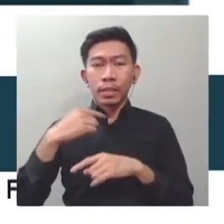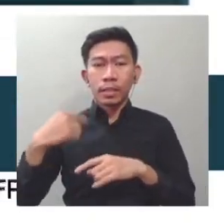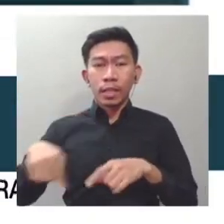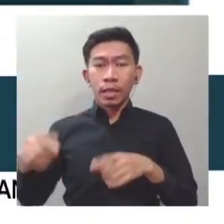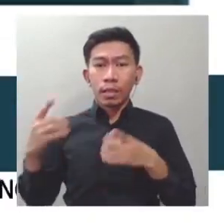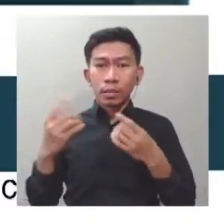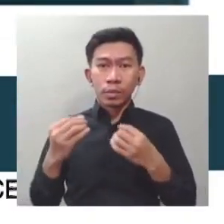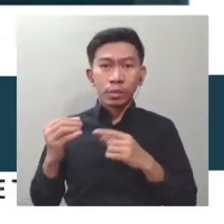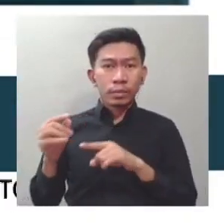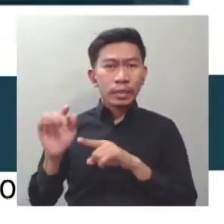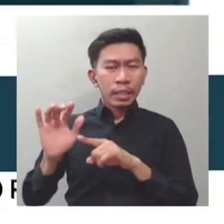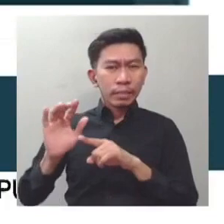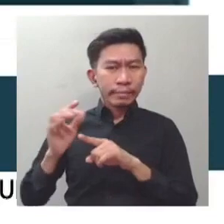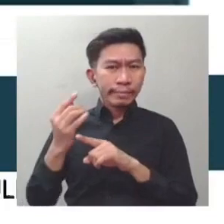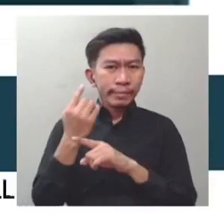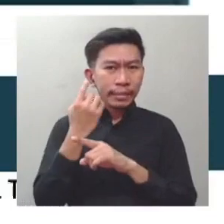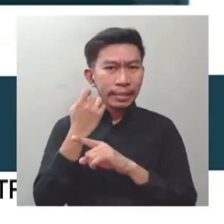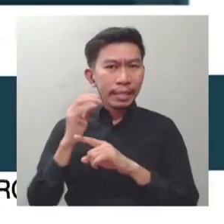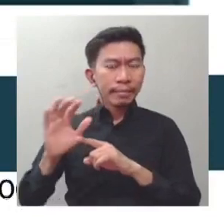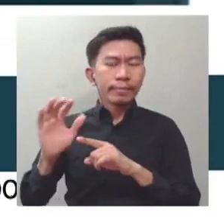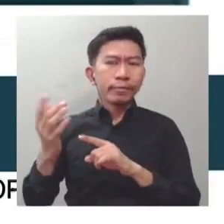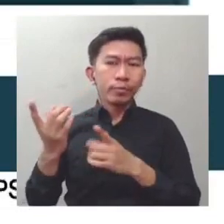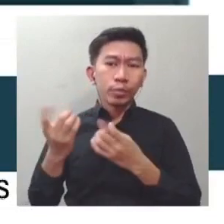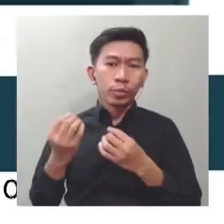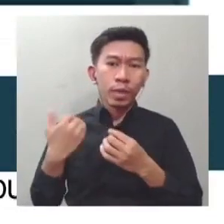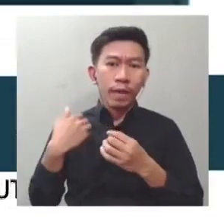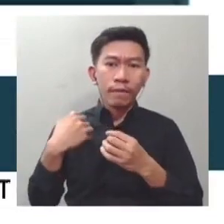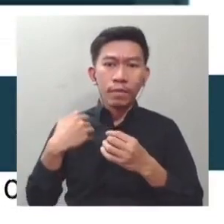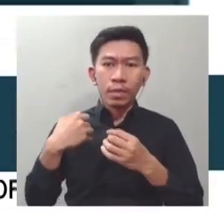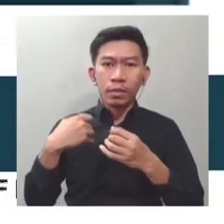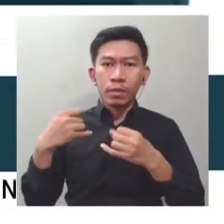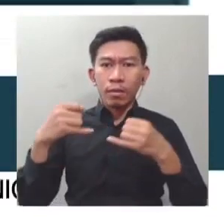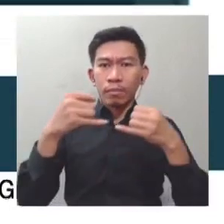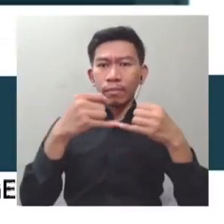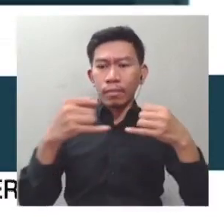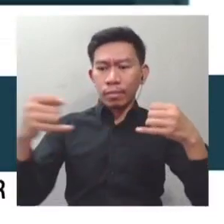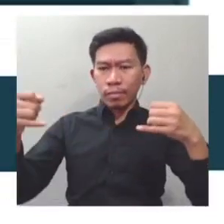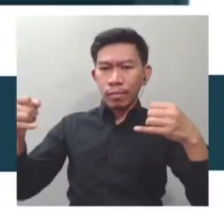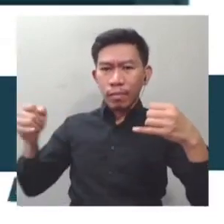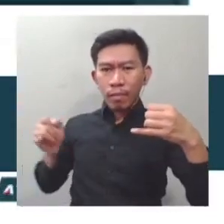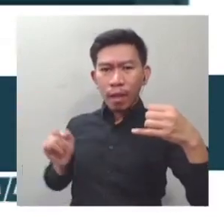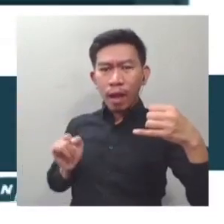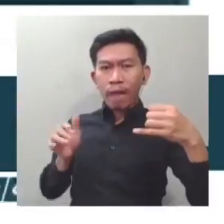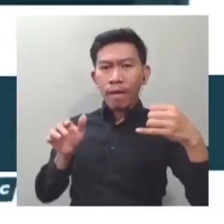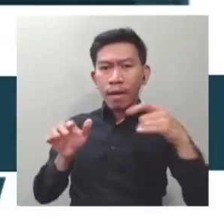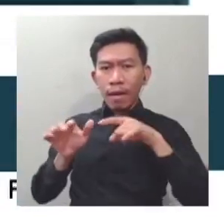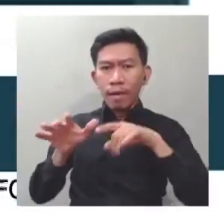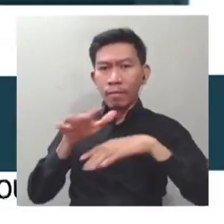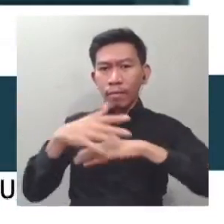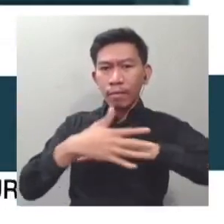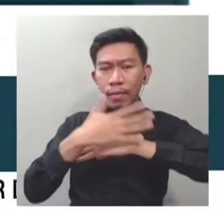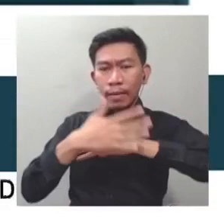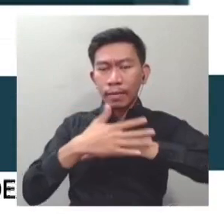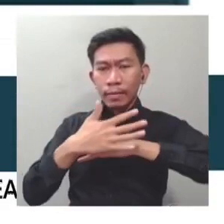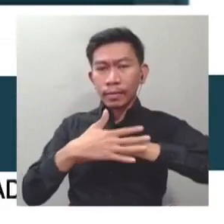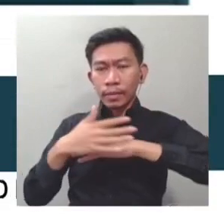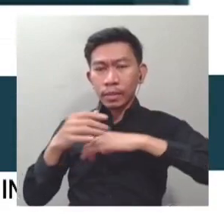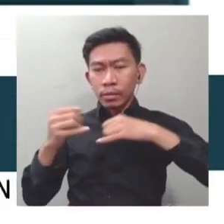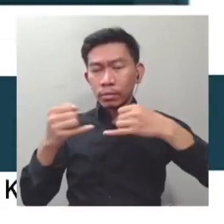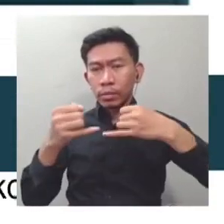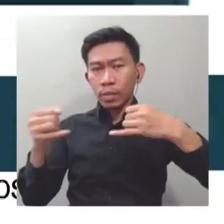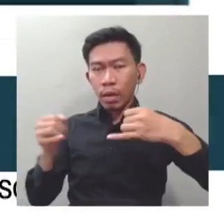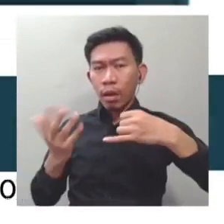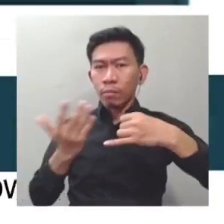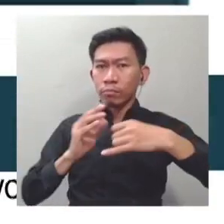recent action again by putting all those barriers or buoys, floating buoys to prevent our